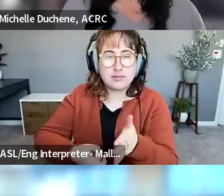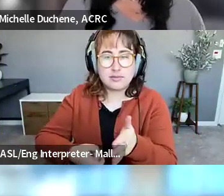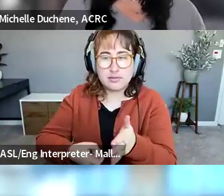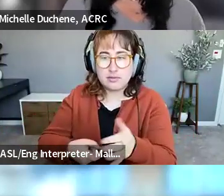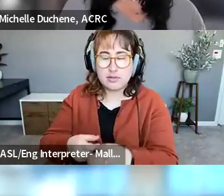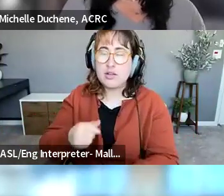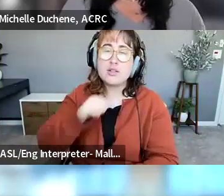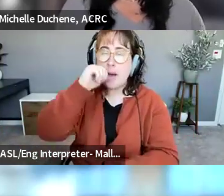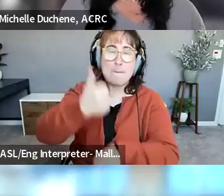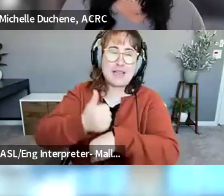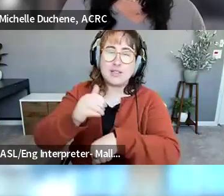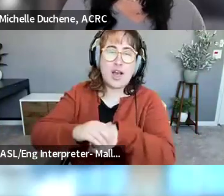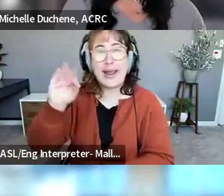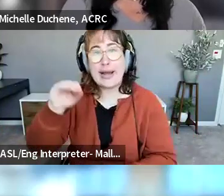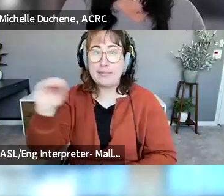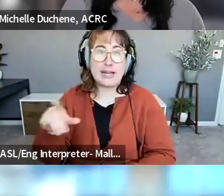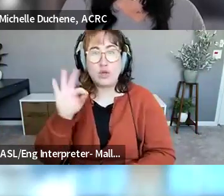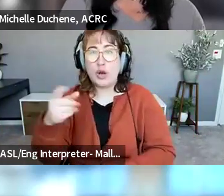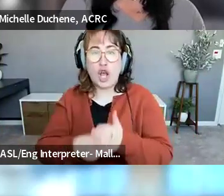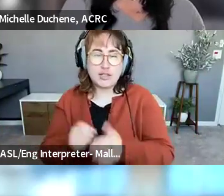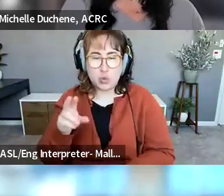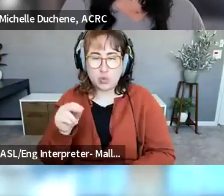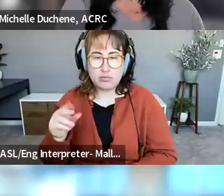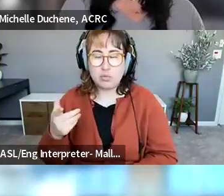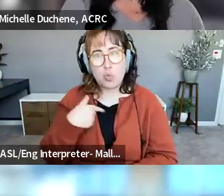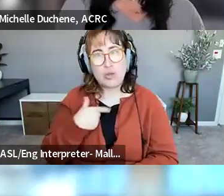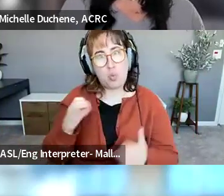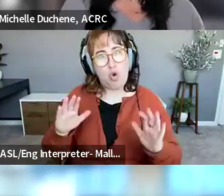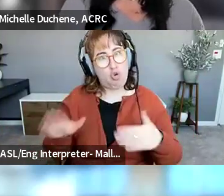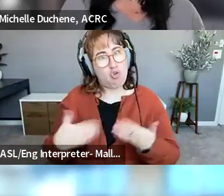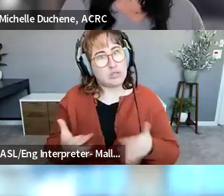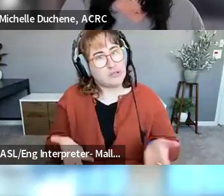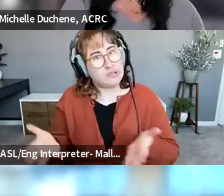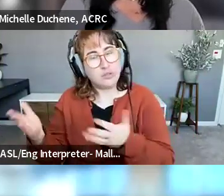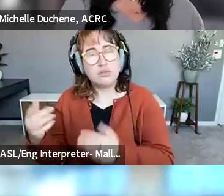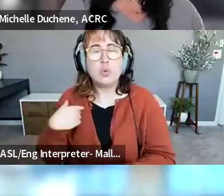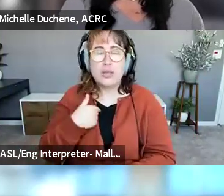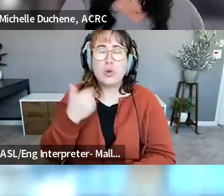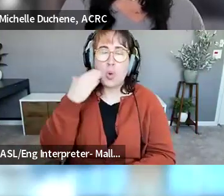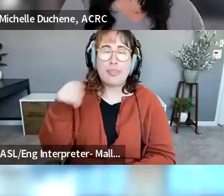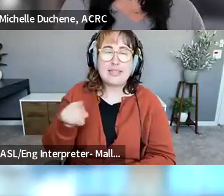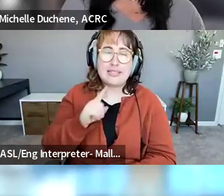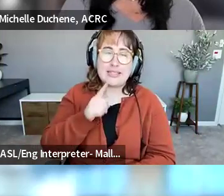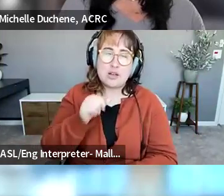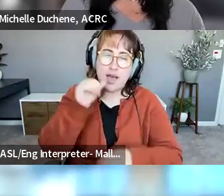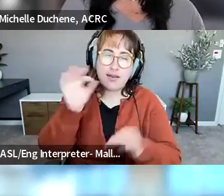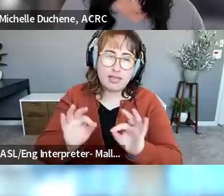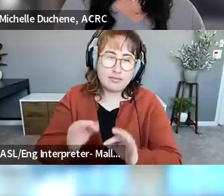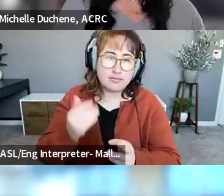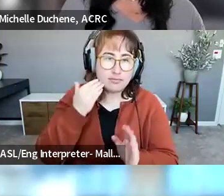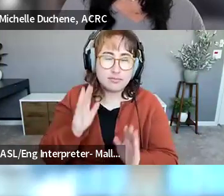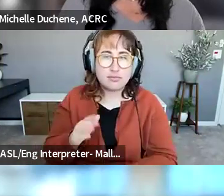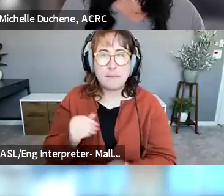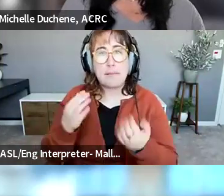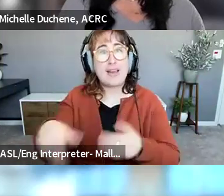reported, not based off of like 90% of what your costs were. So we recognize that it's a hardship. It's also a hardship because